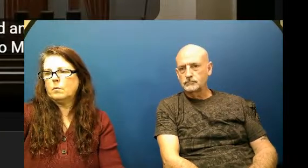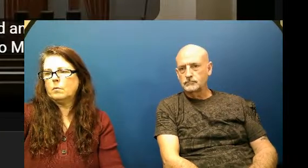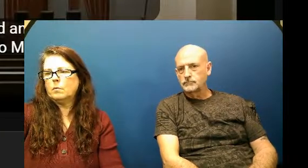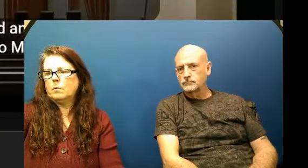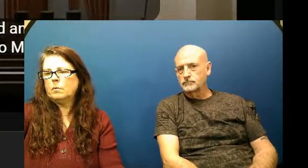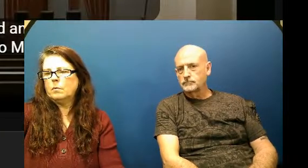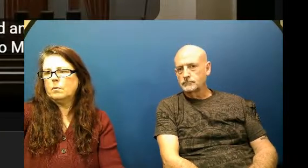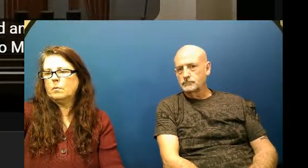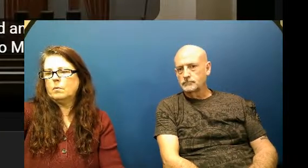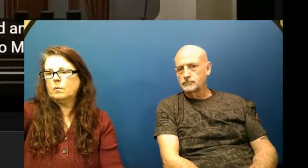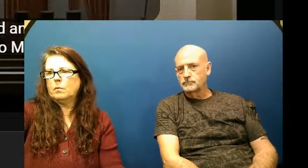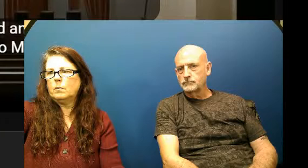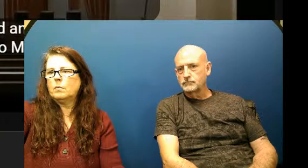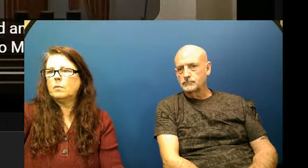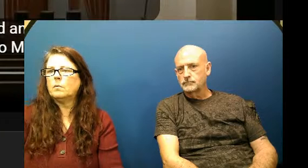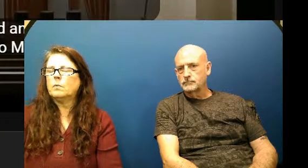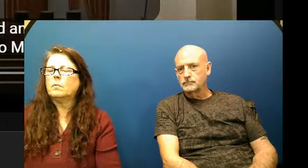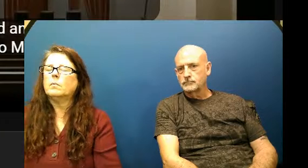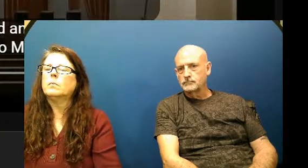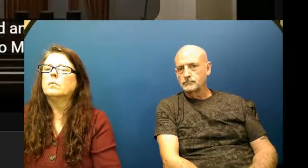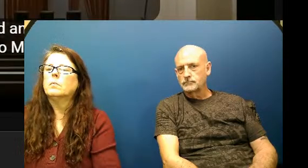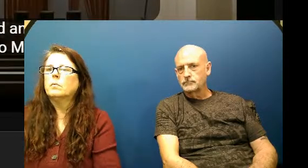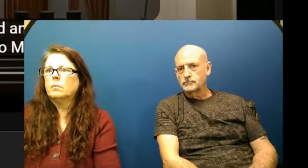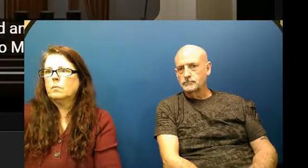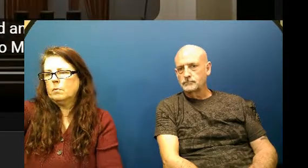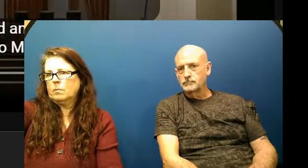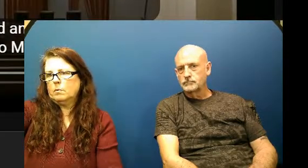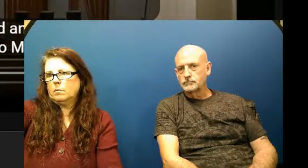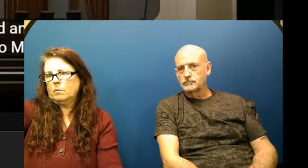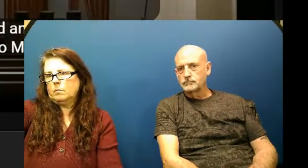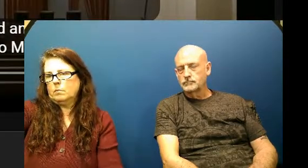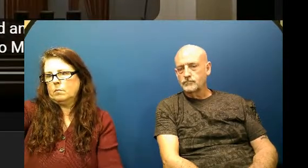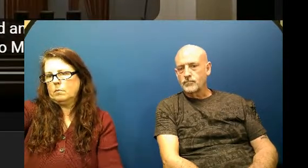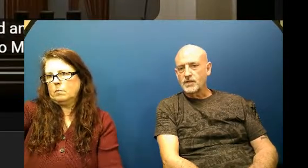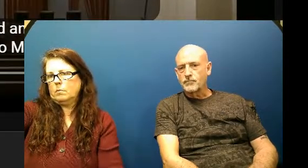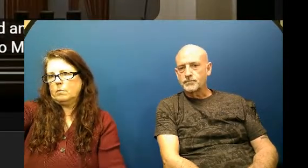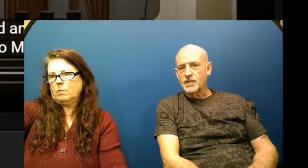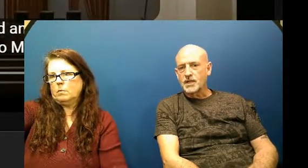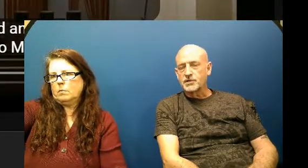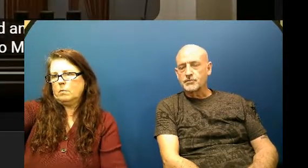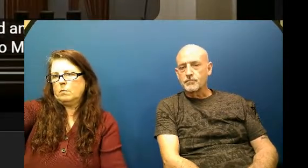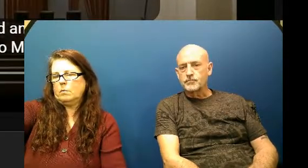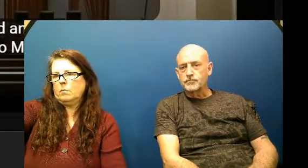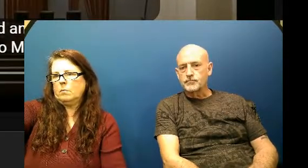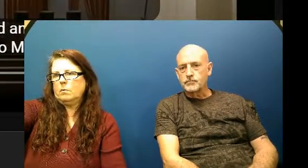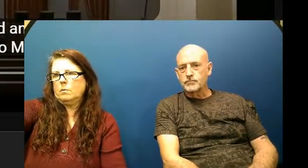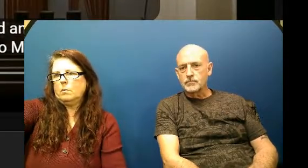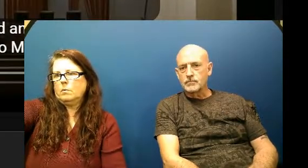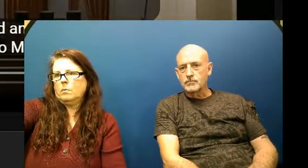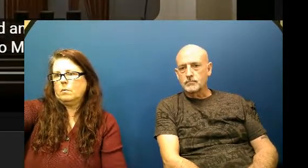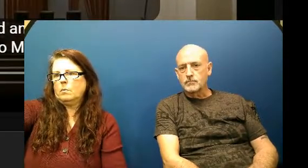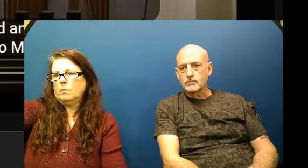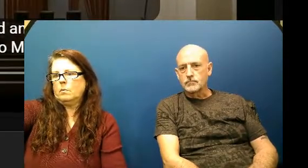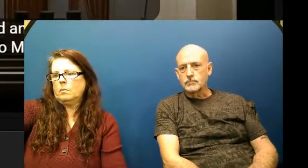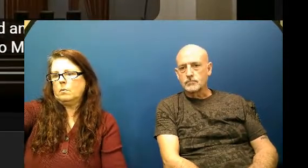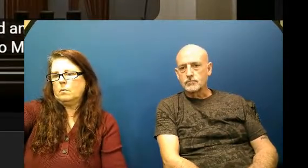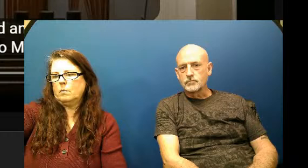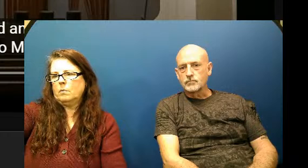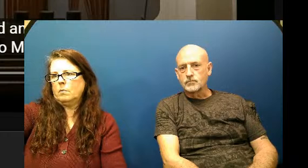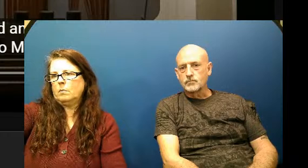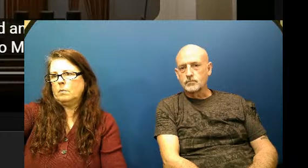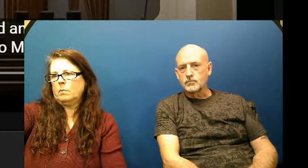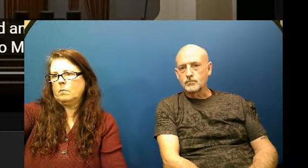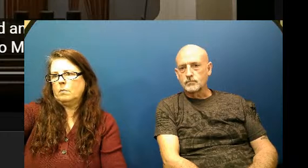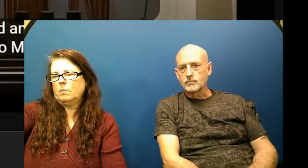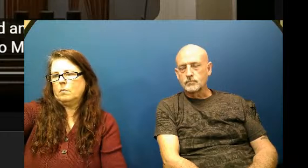question is, assuming they do, what's the level of scrutiny we apply? Isn't that what the issue here? That is certainly one of